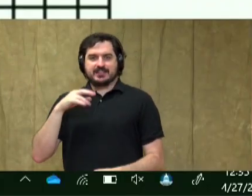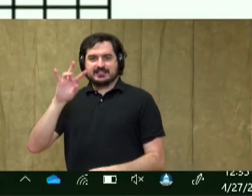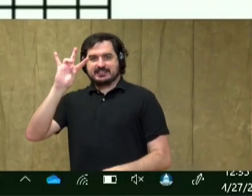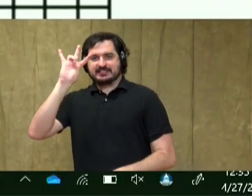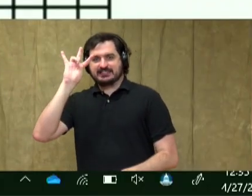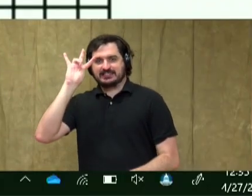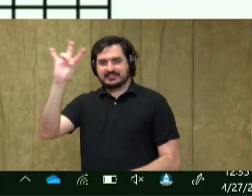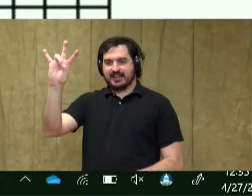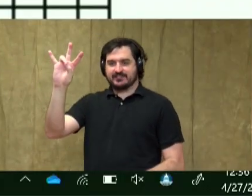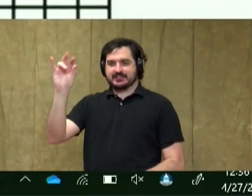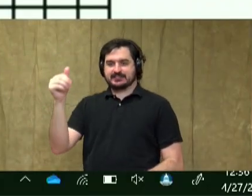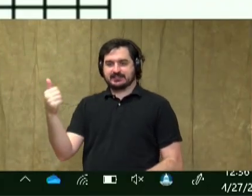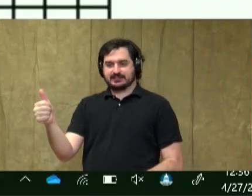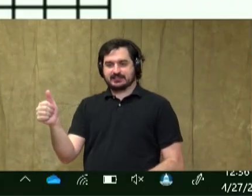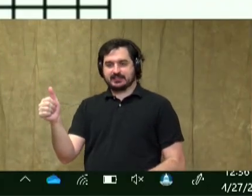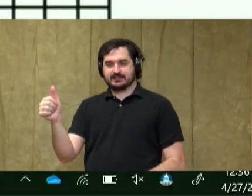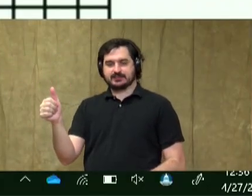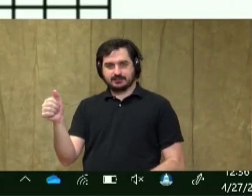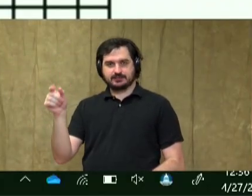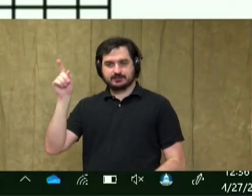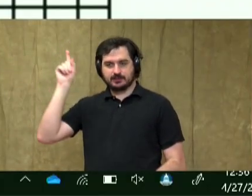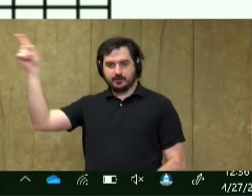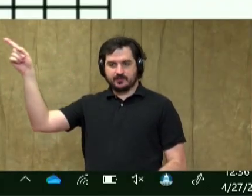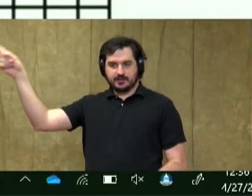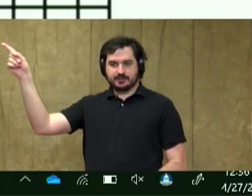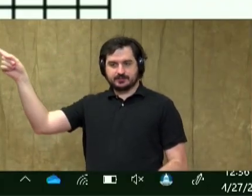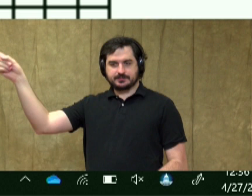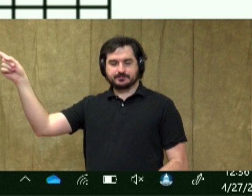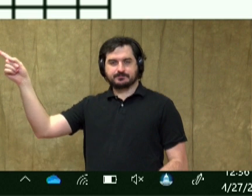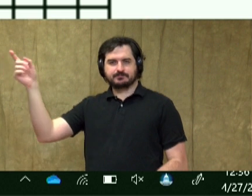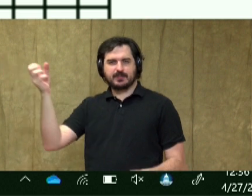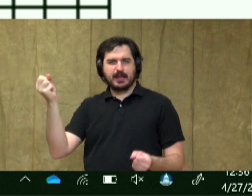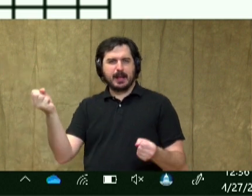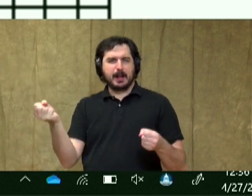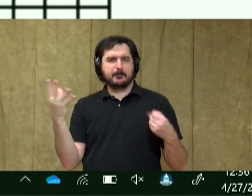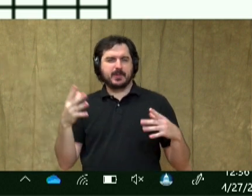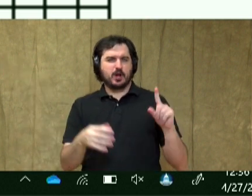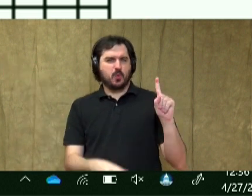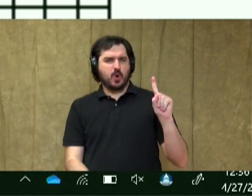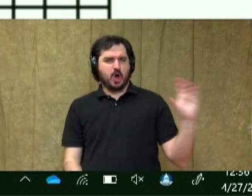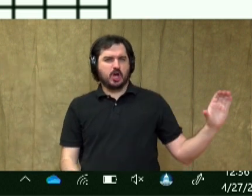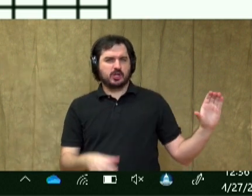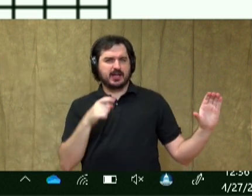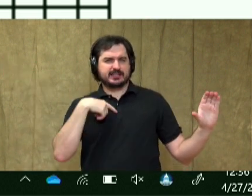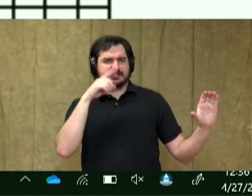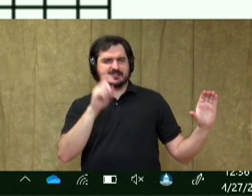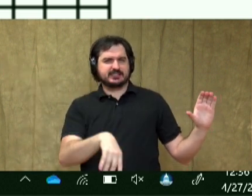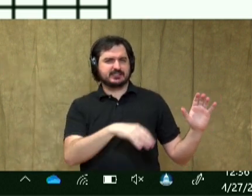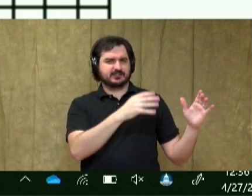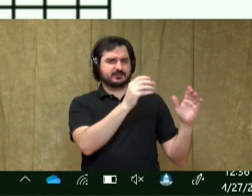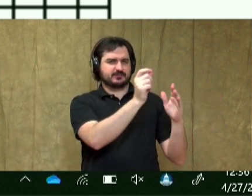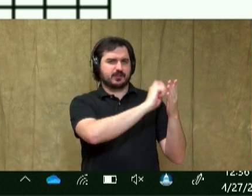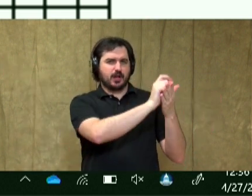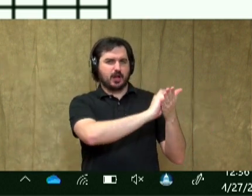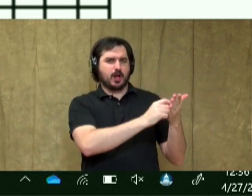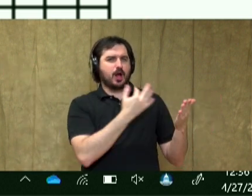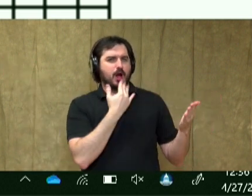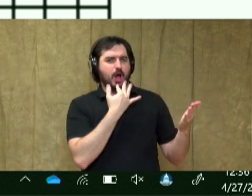7/10 shaded over here. Well, how many hundredths do I need to shade?